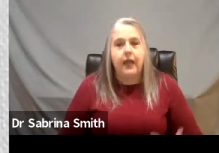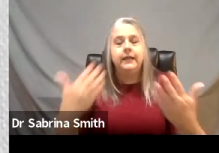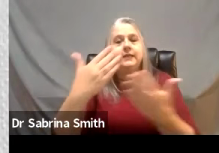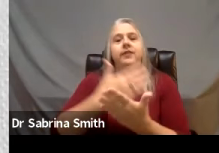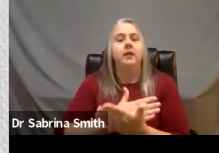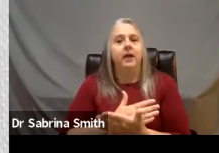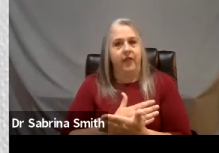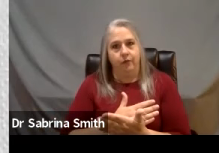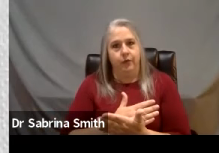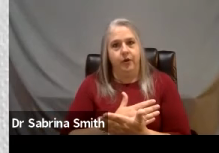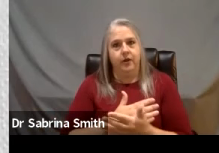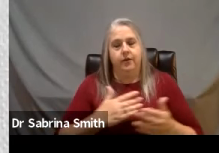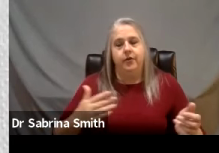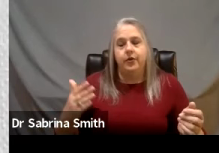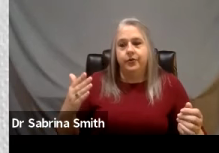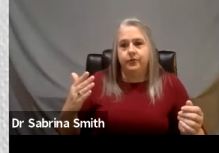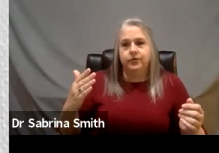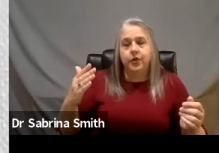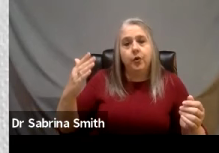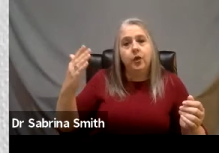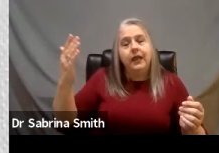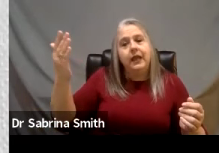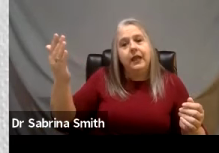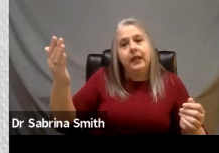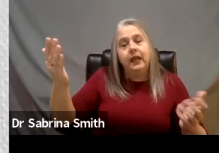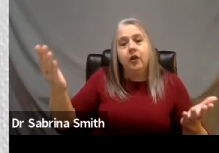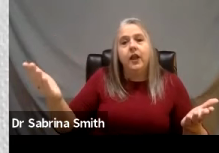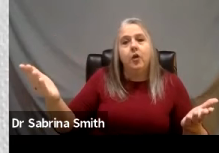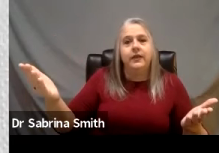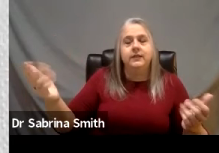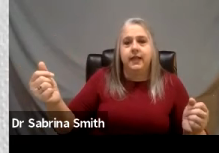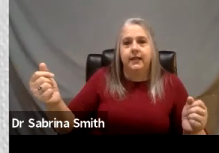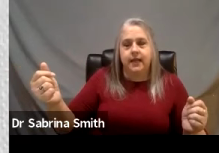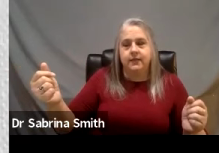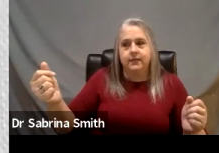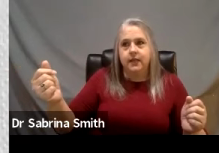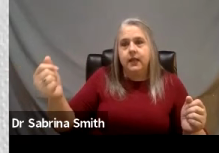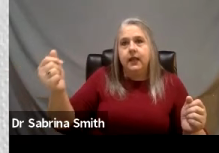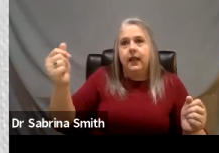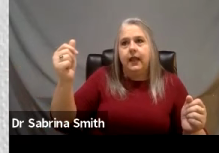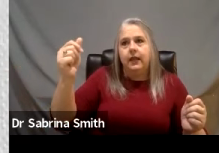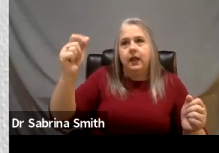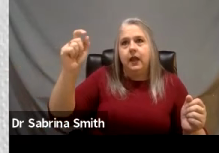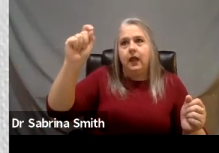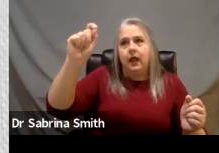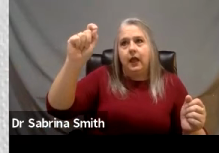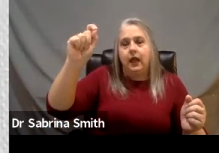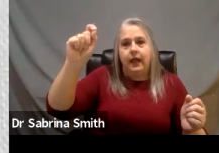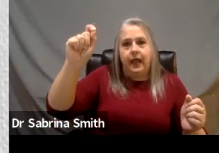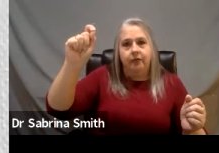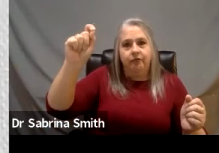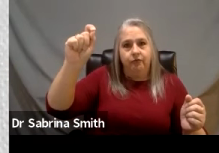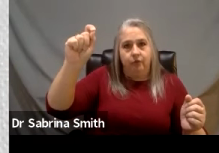product, I need to think about that rubric. So here I go in to take a test, and